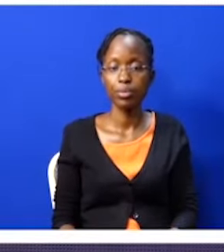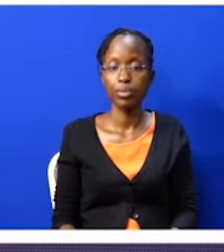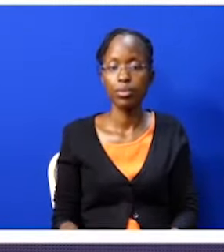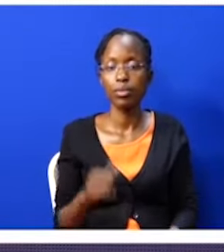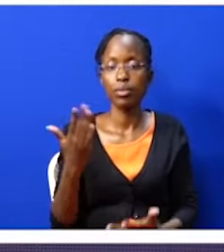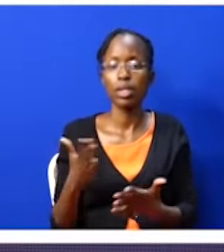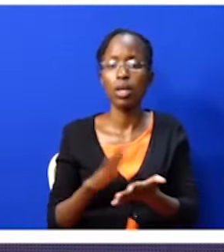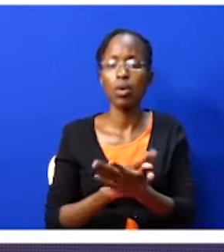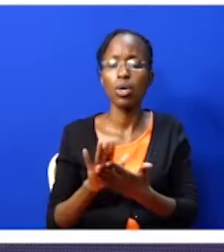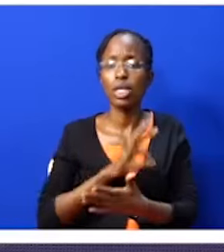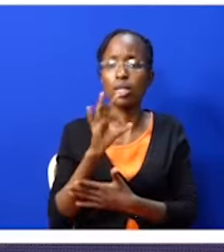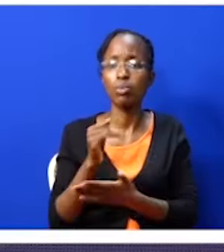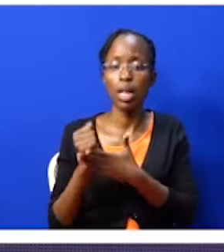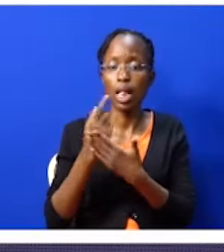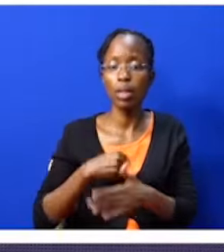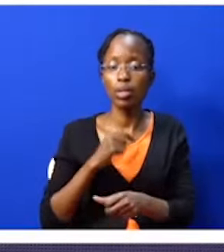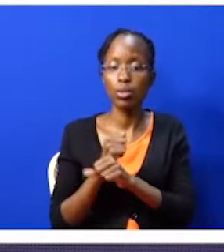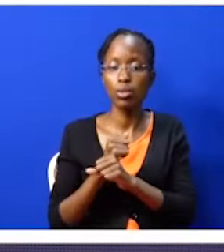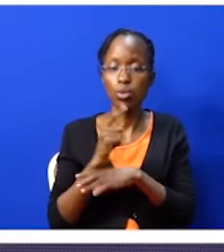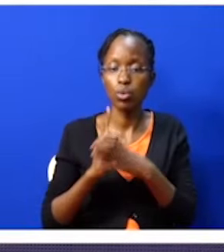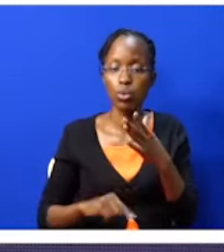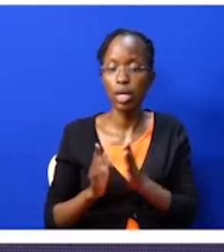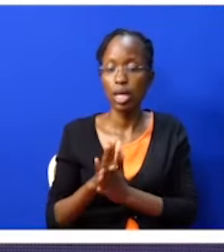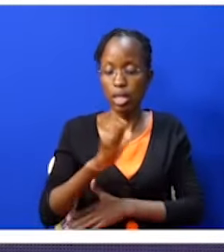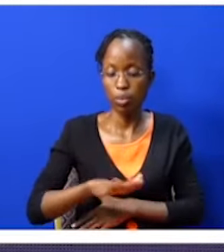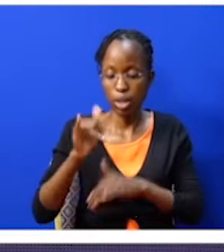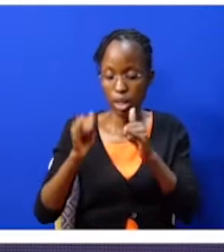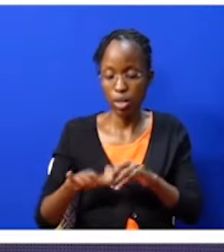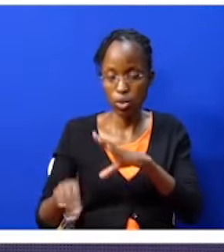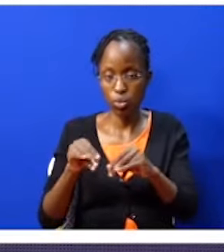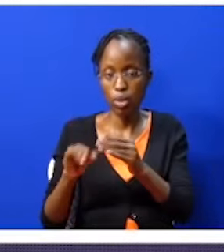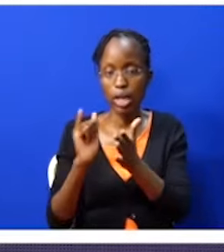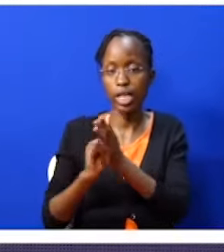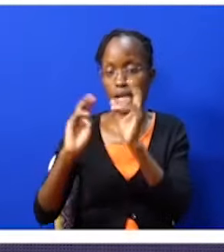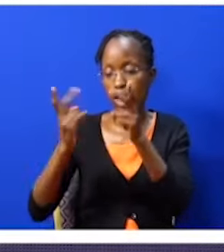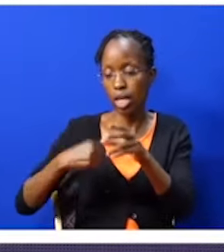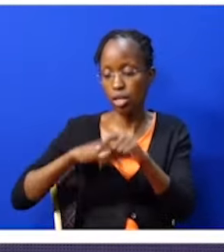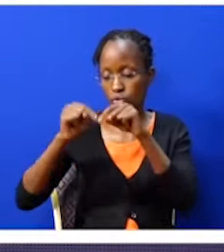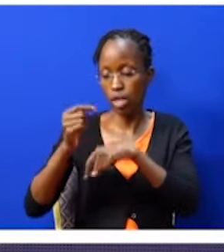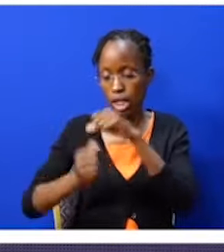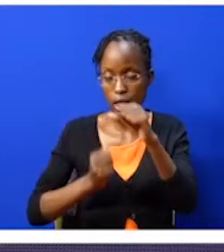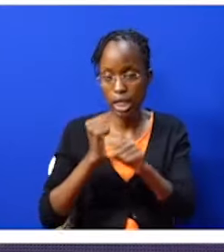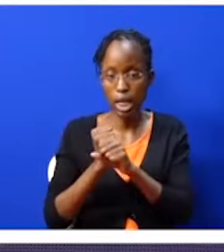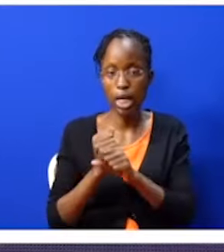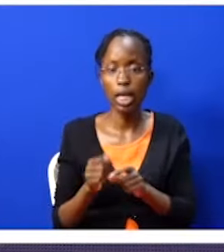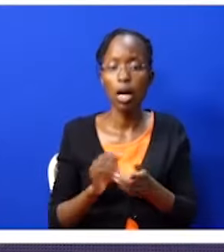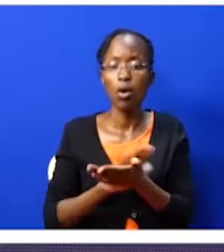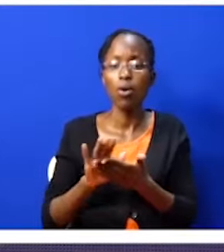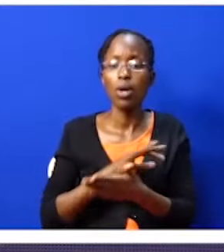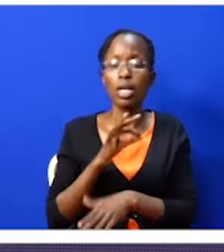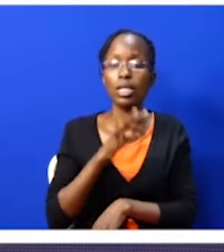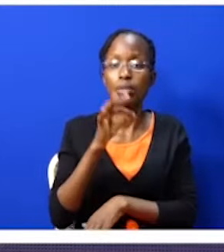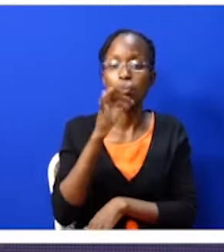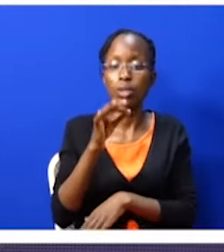Another thing the Holy Spirit helps us to do is to take new territories, which of course is our theme for this year. The Holy